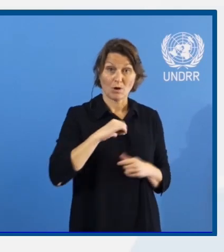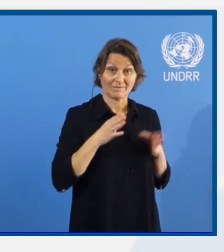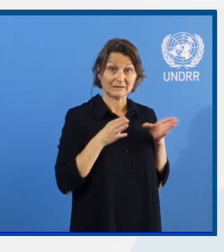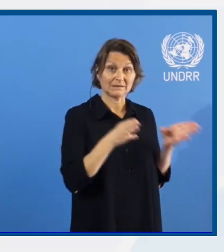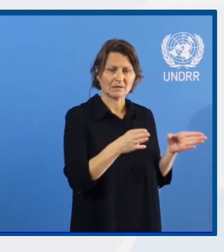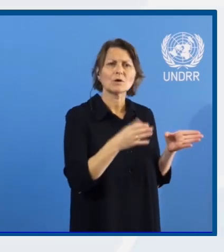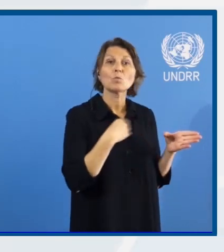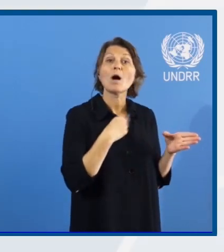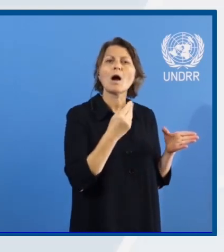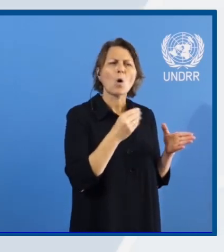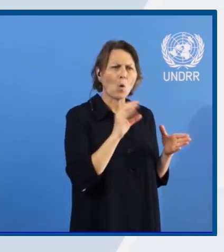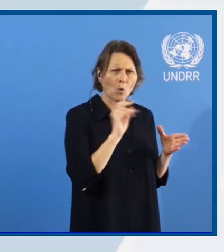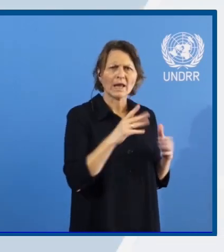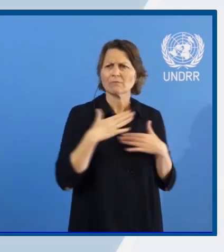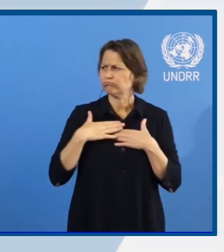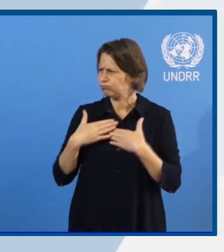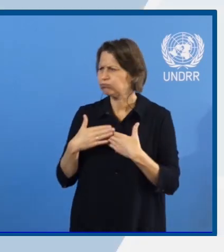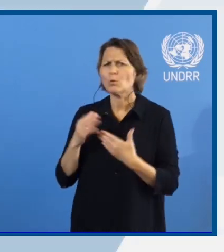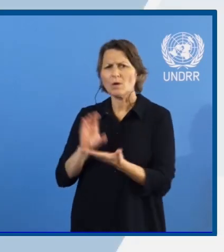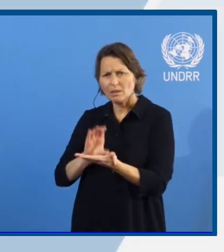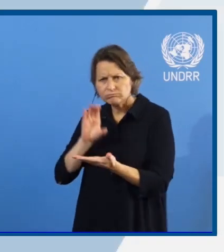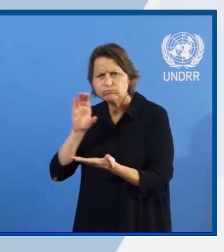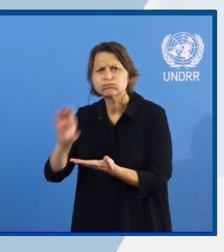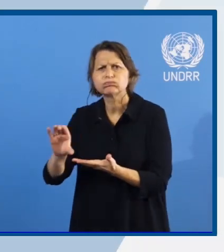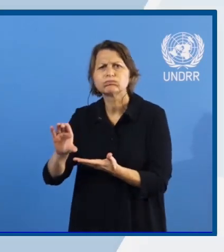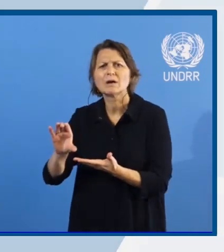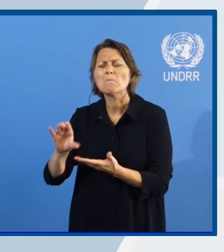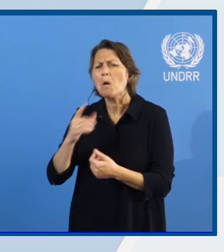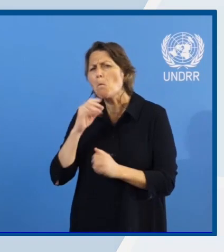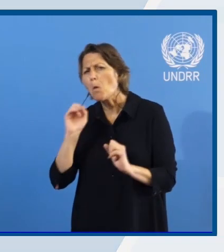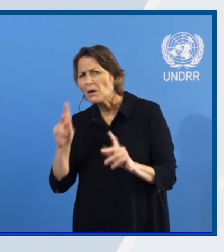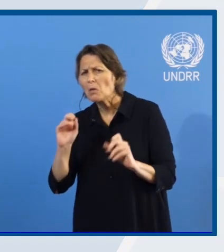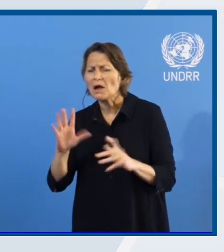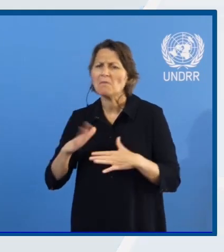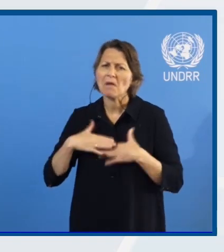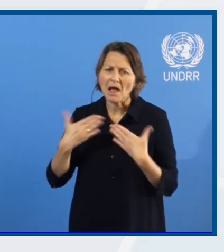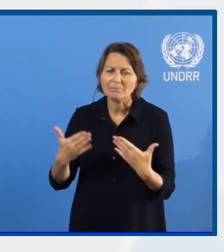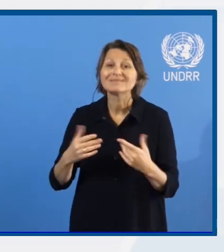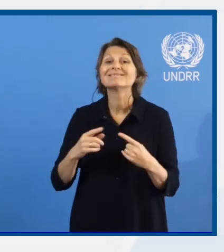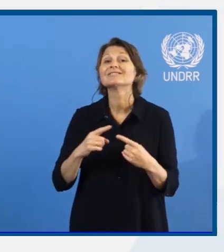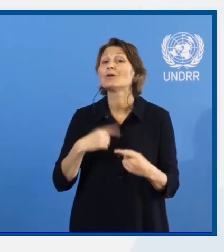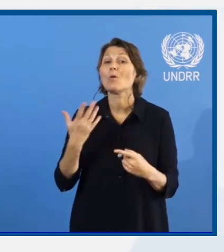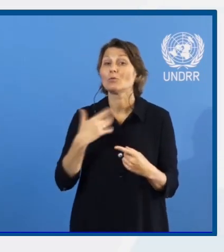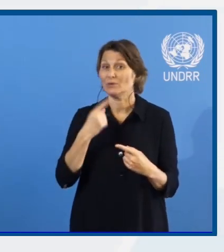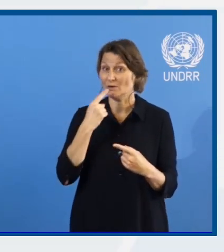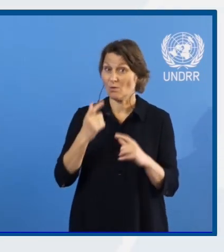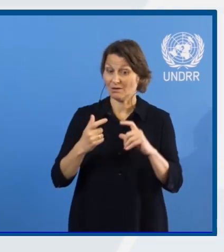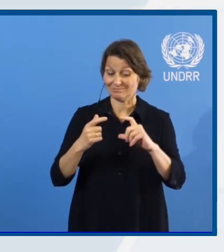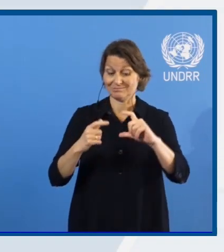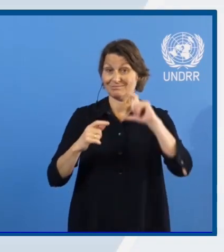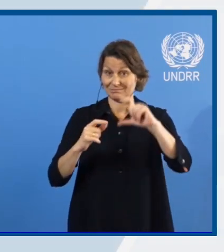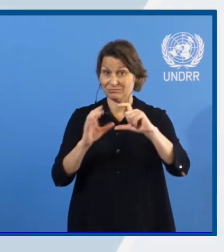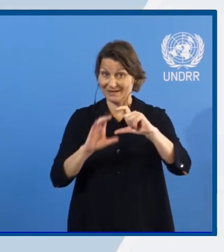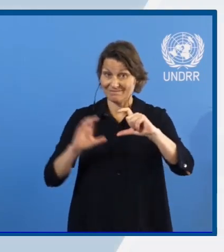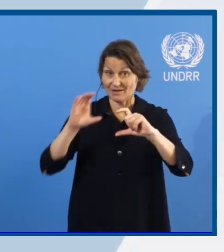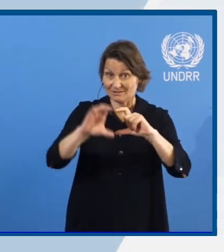Is this a feasible solution to reduce the debt, sovereign debt payments, so reduce the rates, and then have that